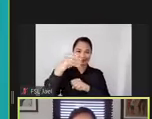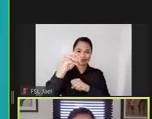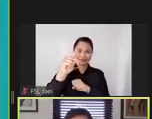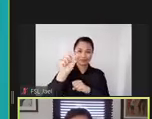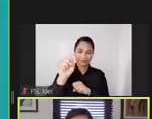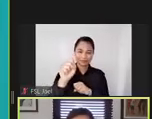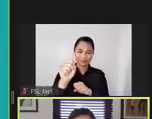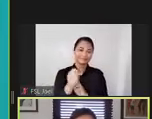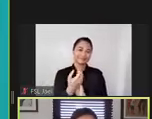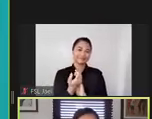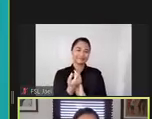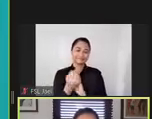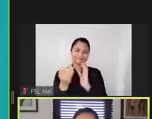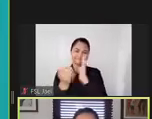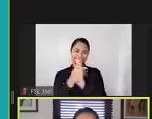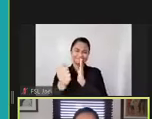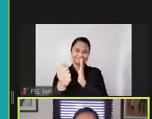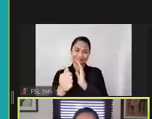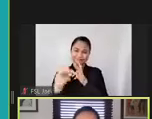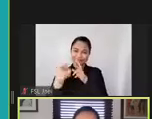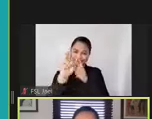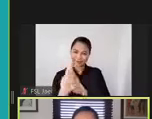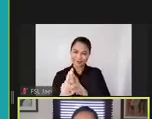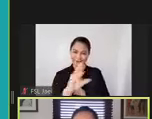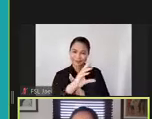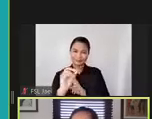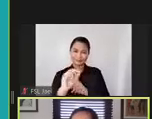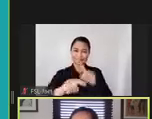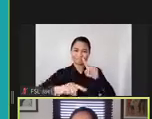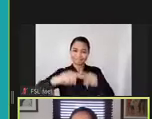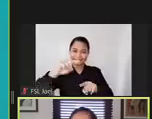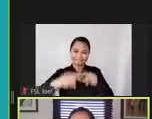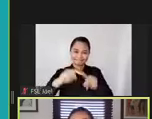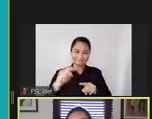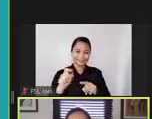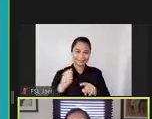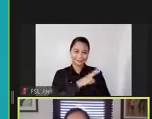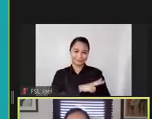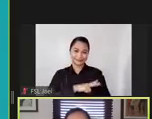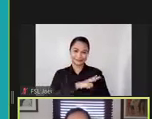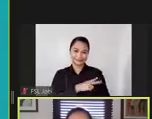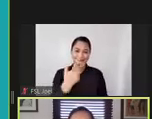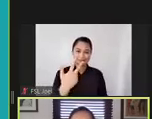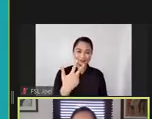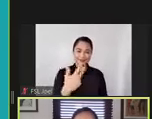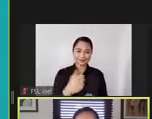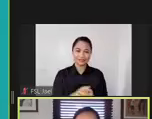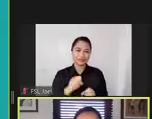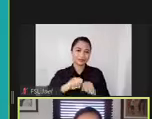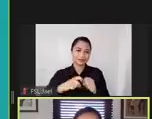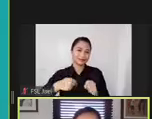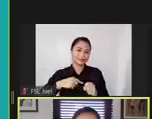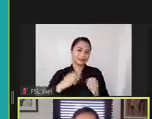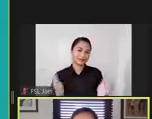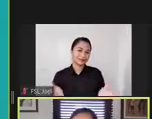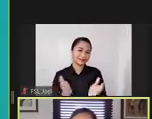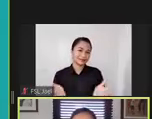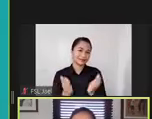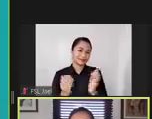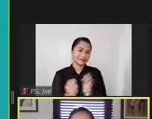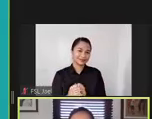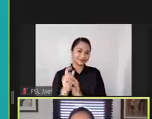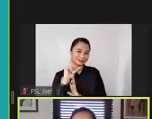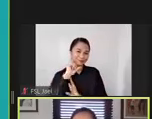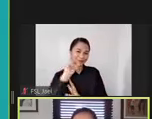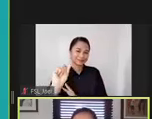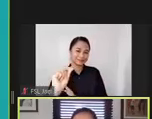encourage people to go faster, higher, and stronger. Be excellent in everything that you do. Show respect for the rules, for each other,